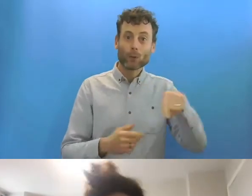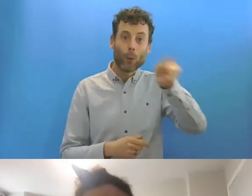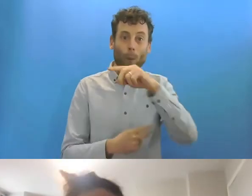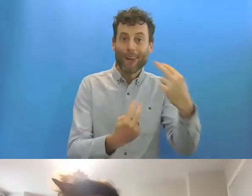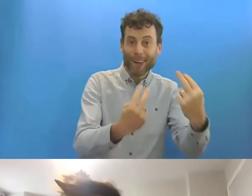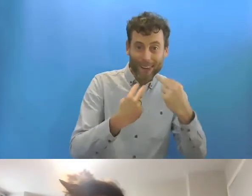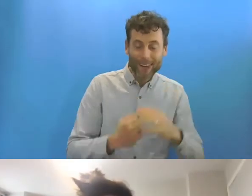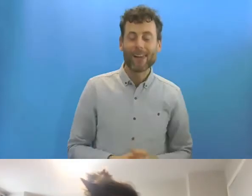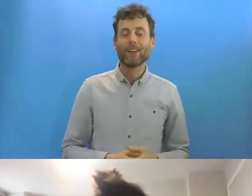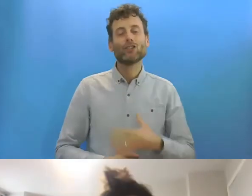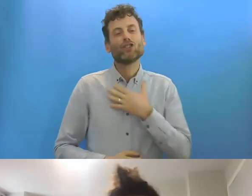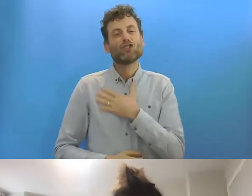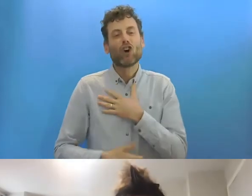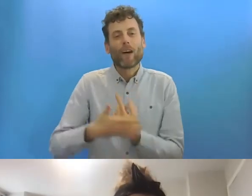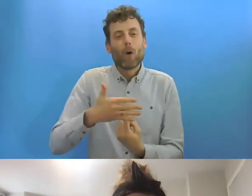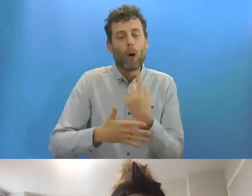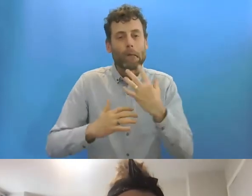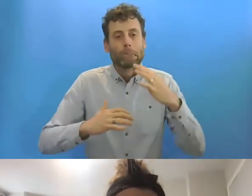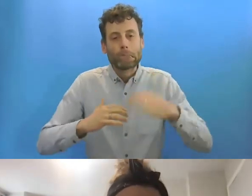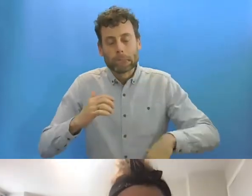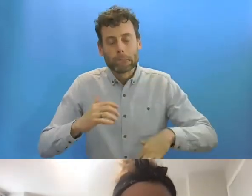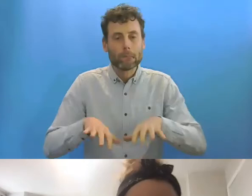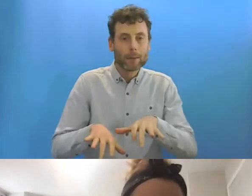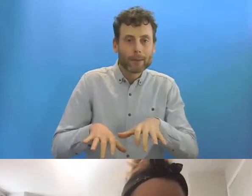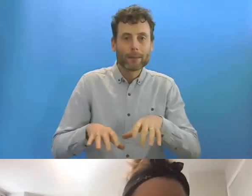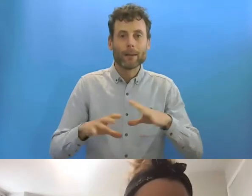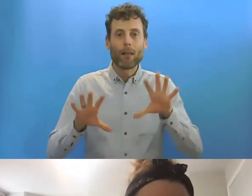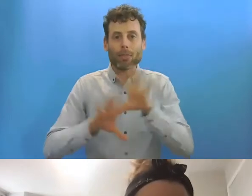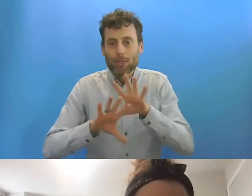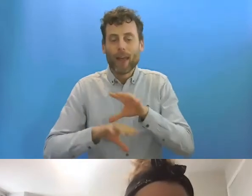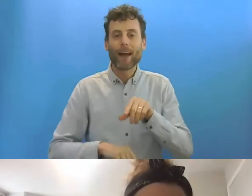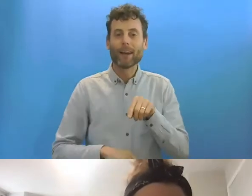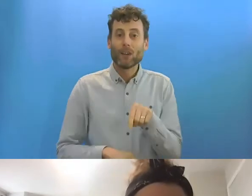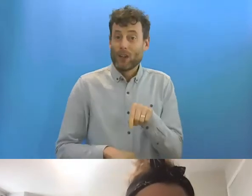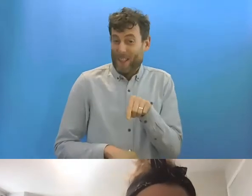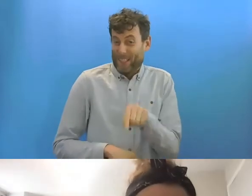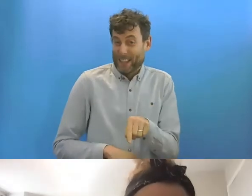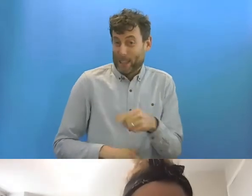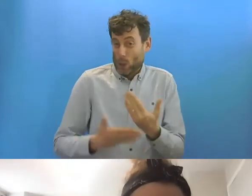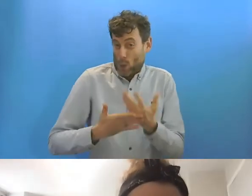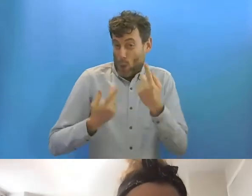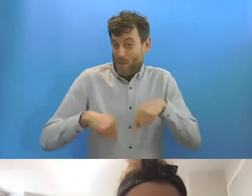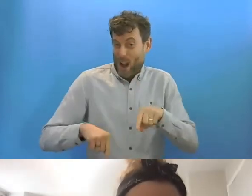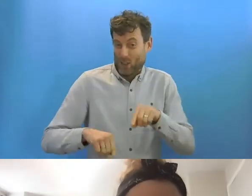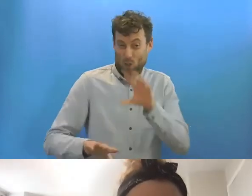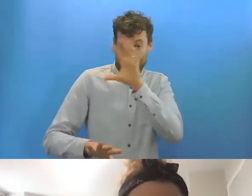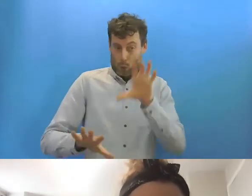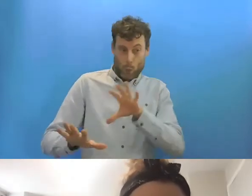had. We don't put on events like this all the time. It's a learning process for us as much as everybody